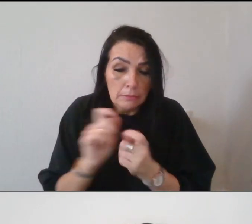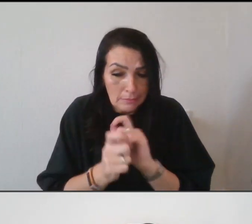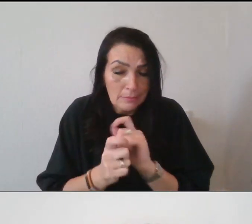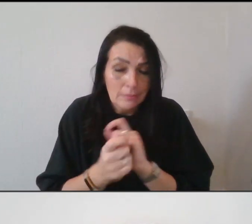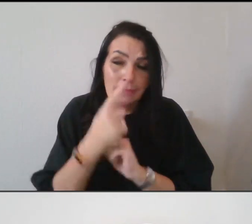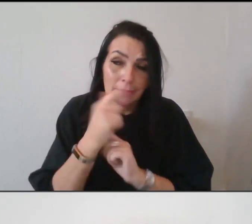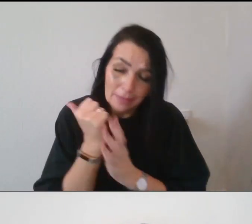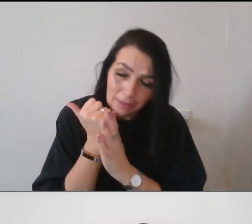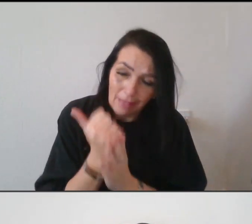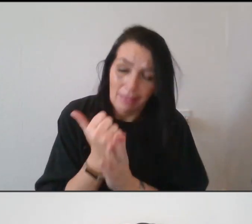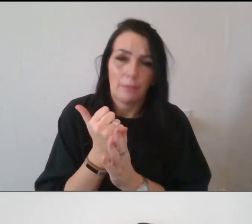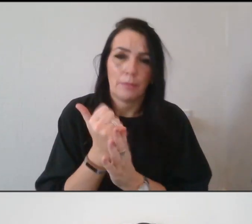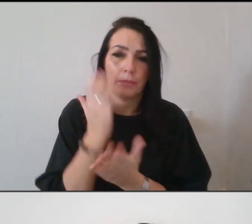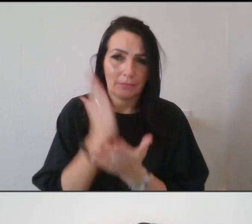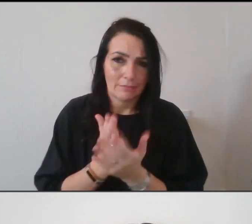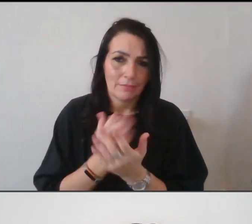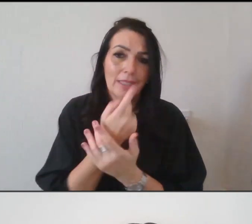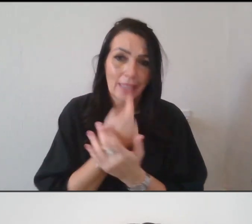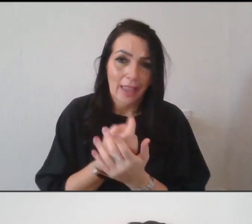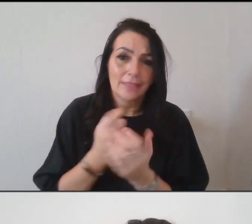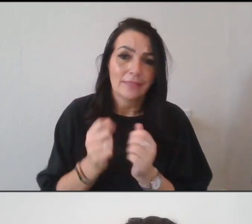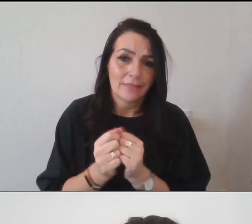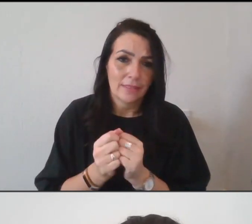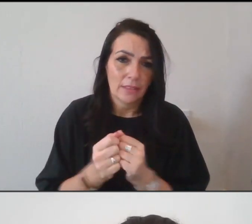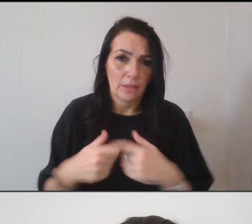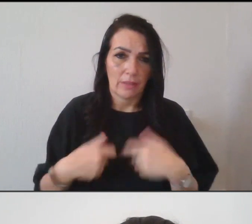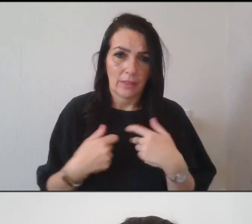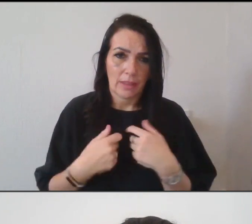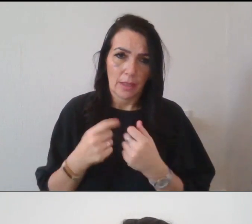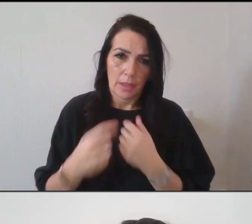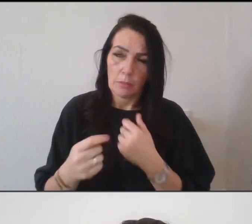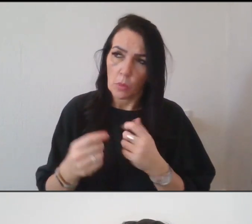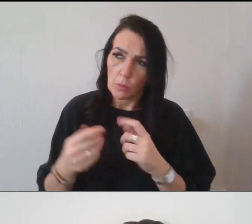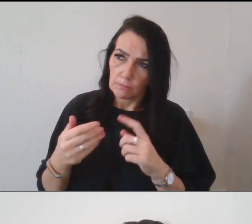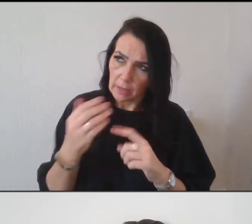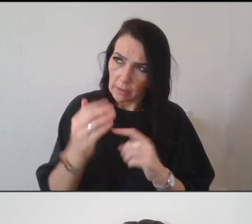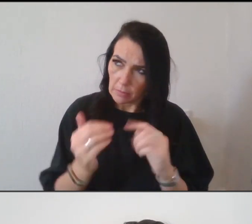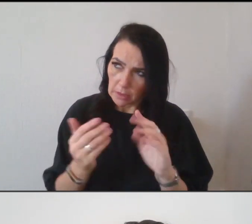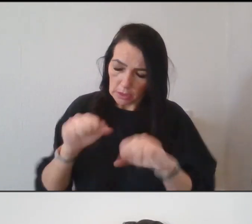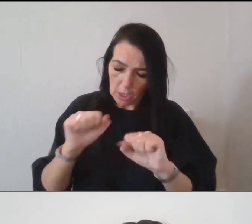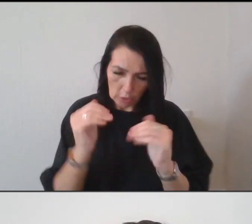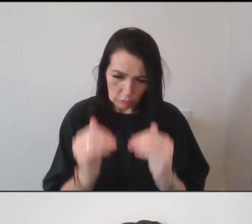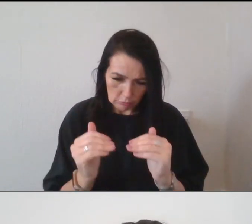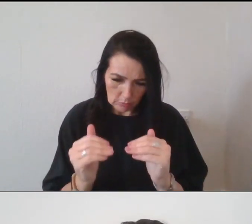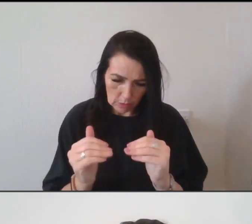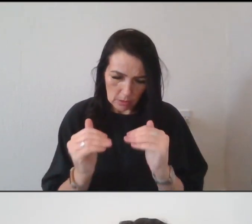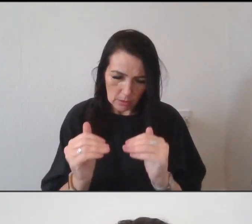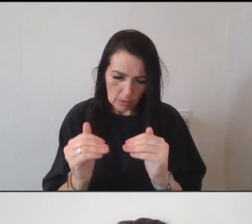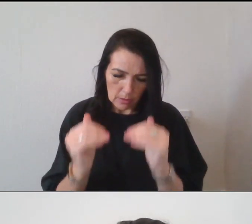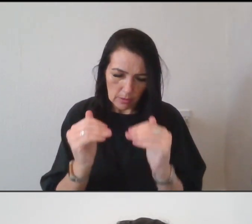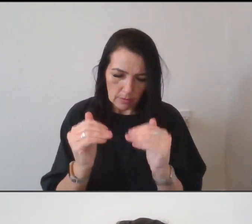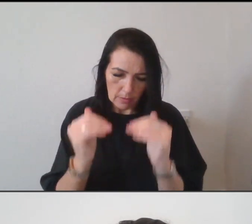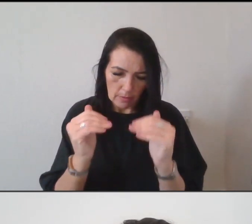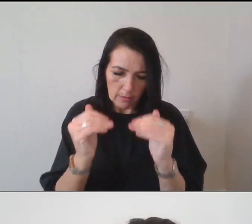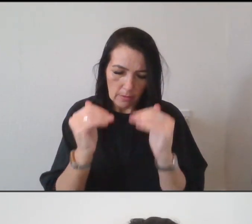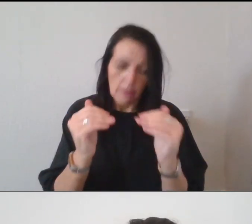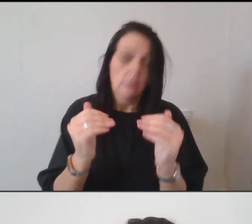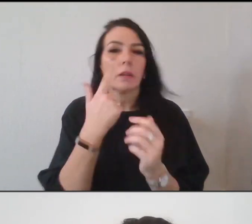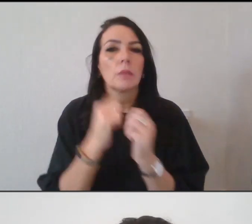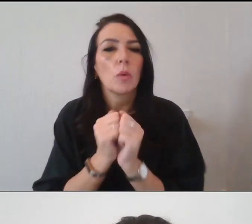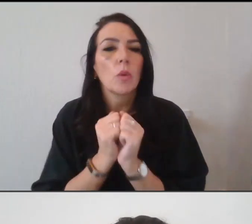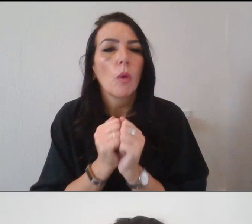really empower them to be each time a little bit more ambitious. So I think here that's why it can be valuable